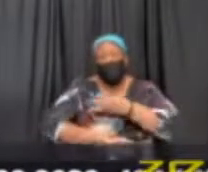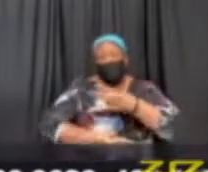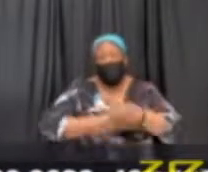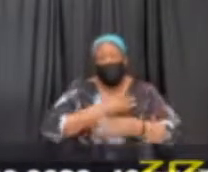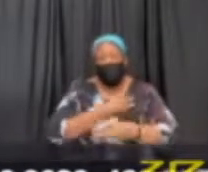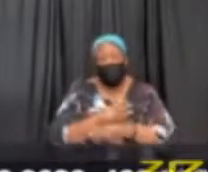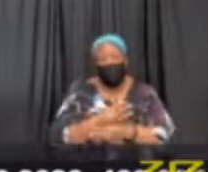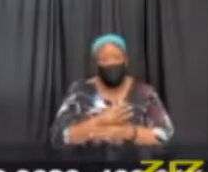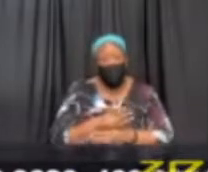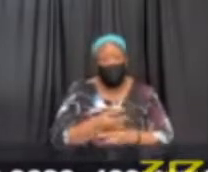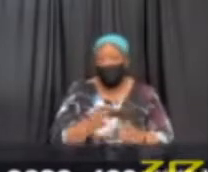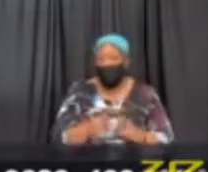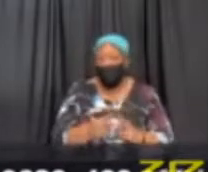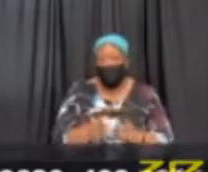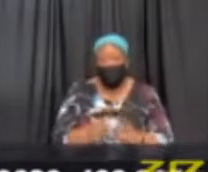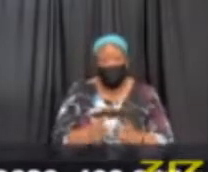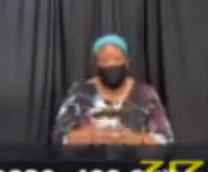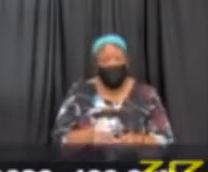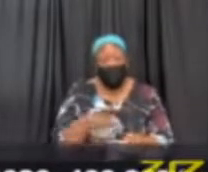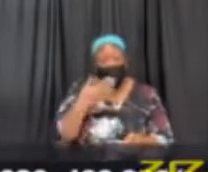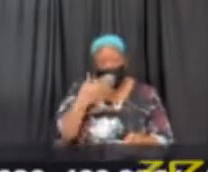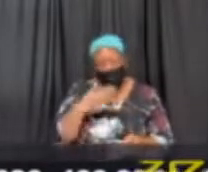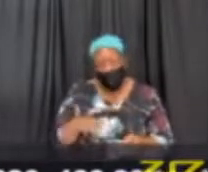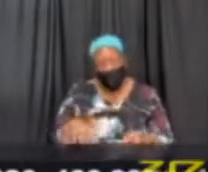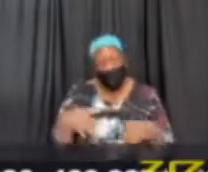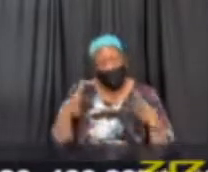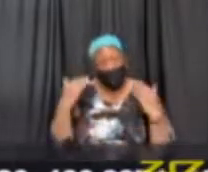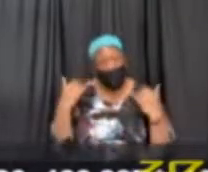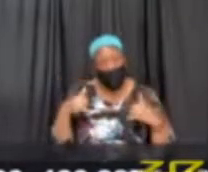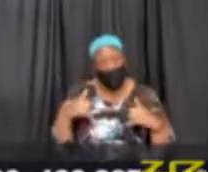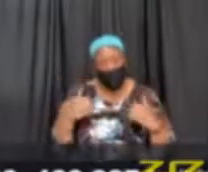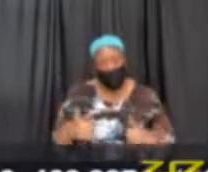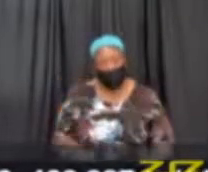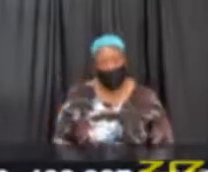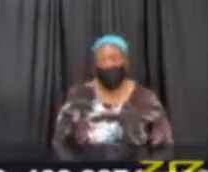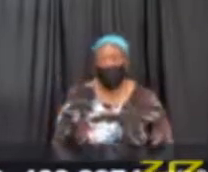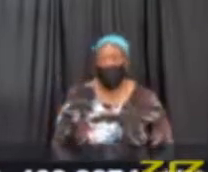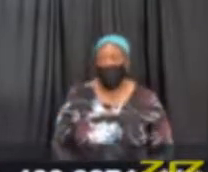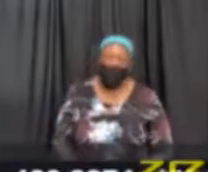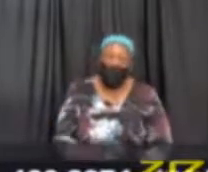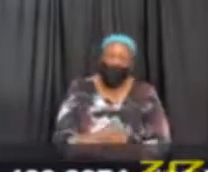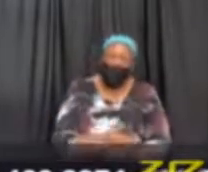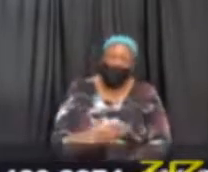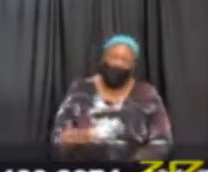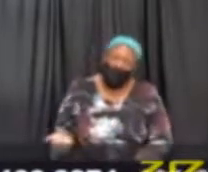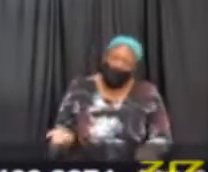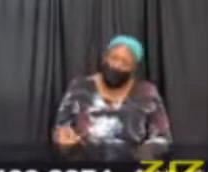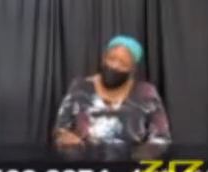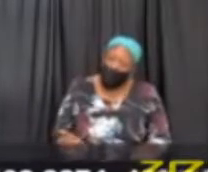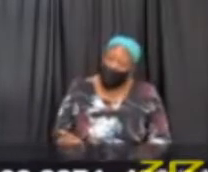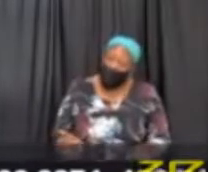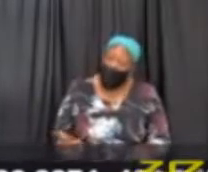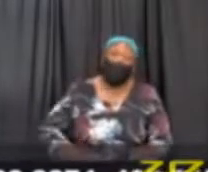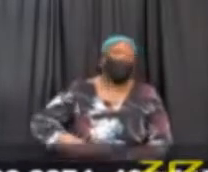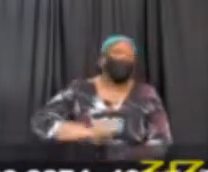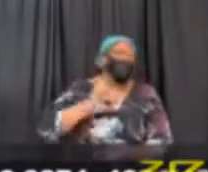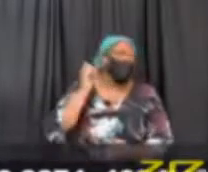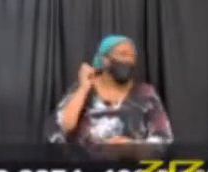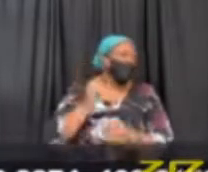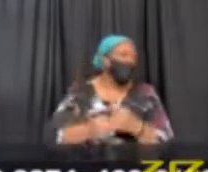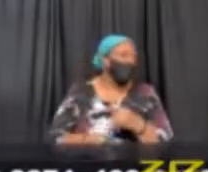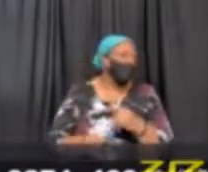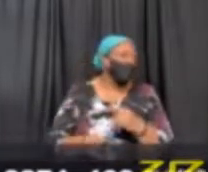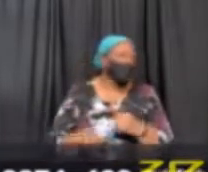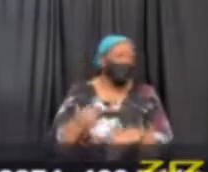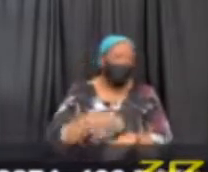in a very serious way. Something would have happened between the last time we were here